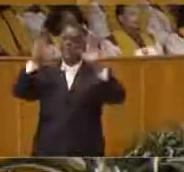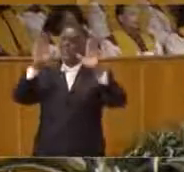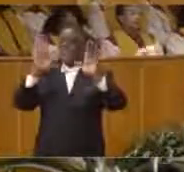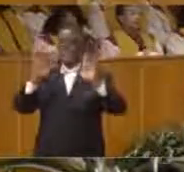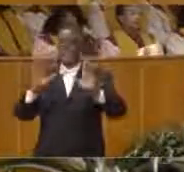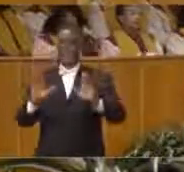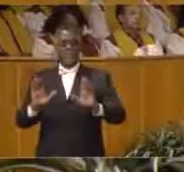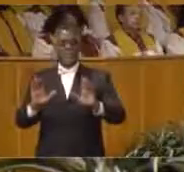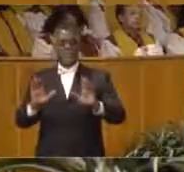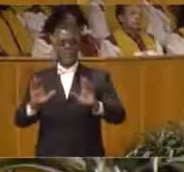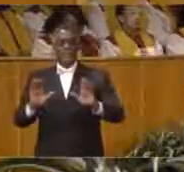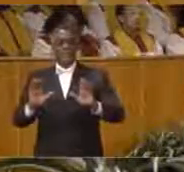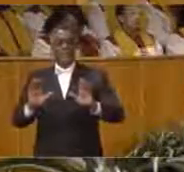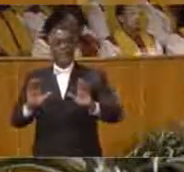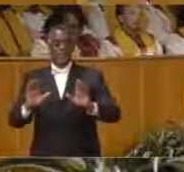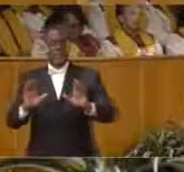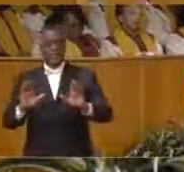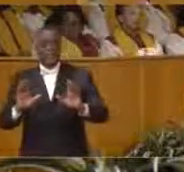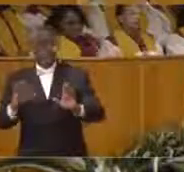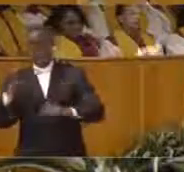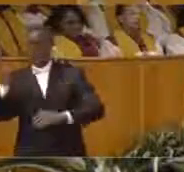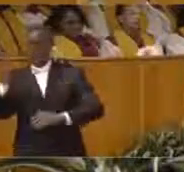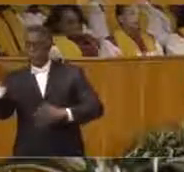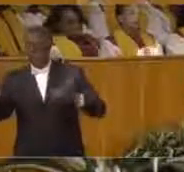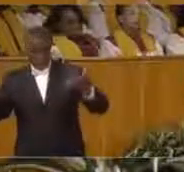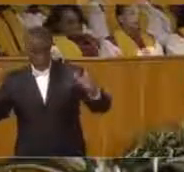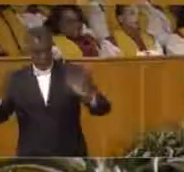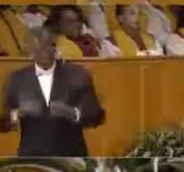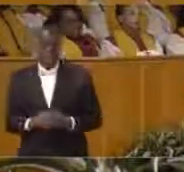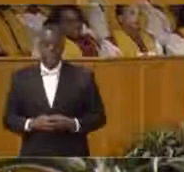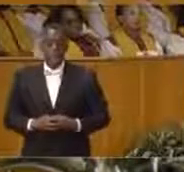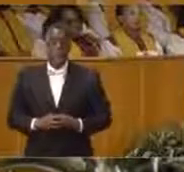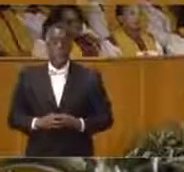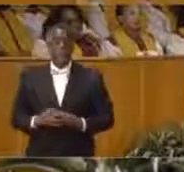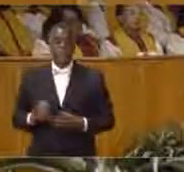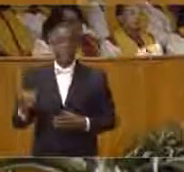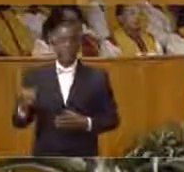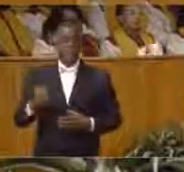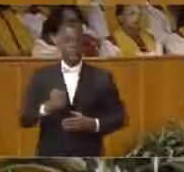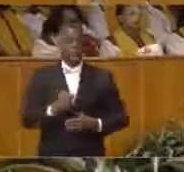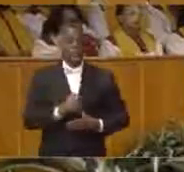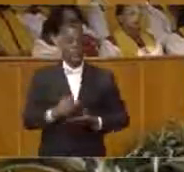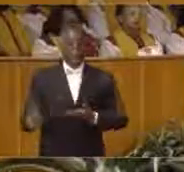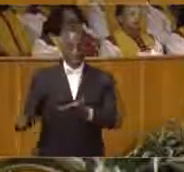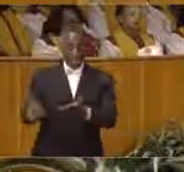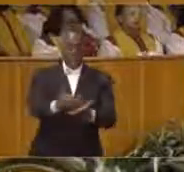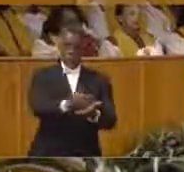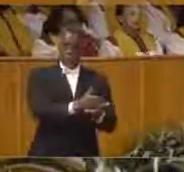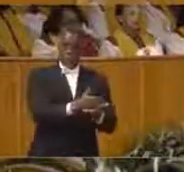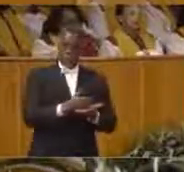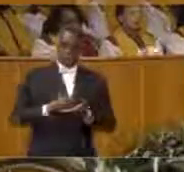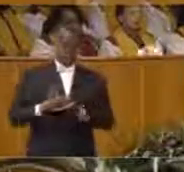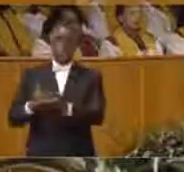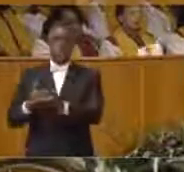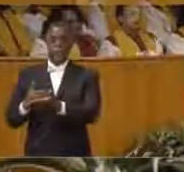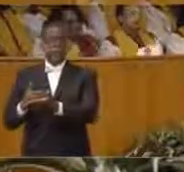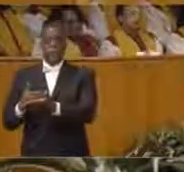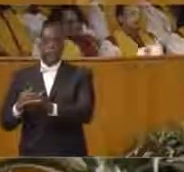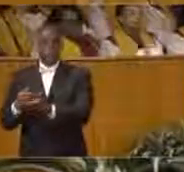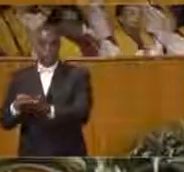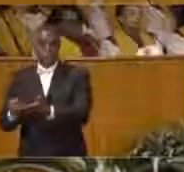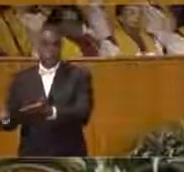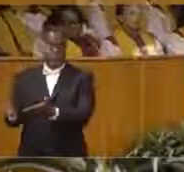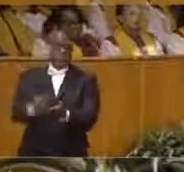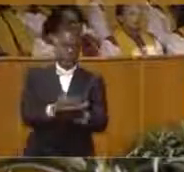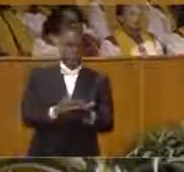Every Sunday, after that sermon was over, we raised an offering.